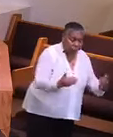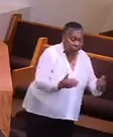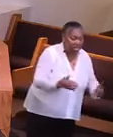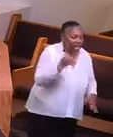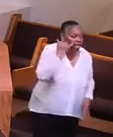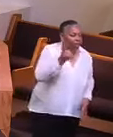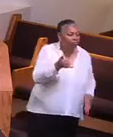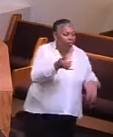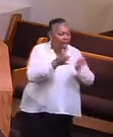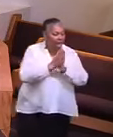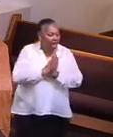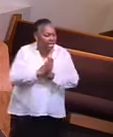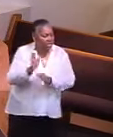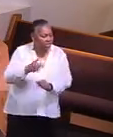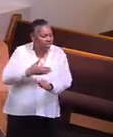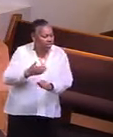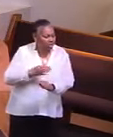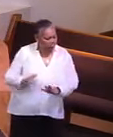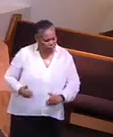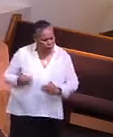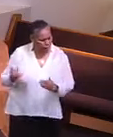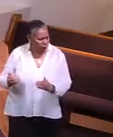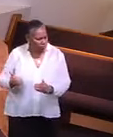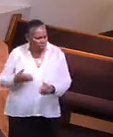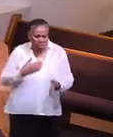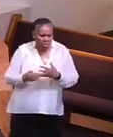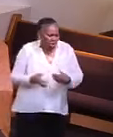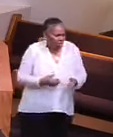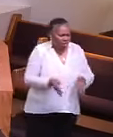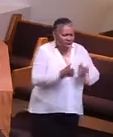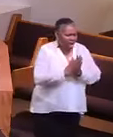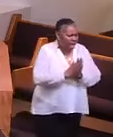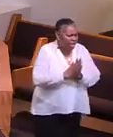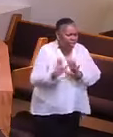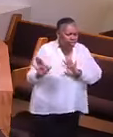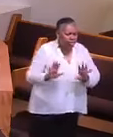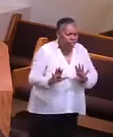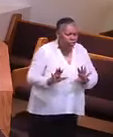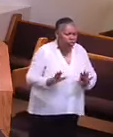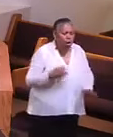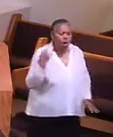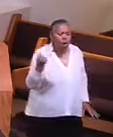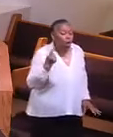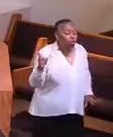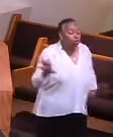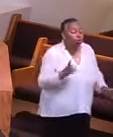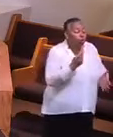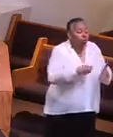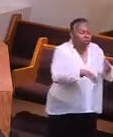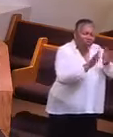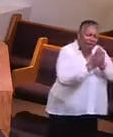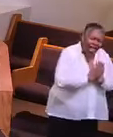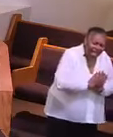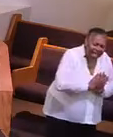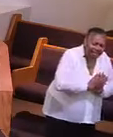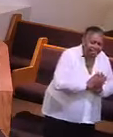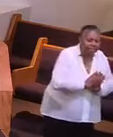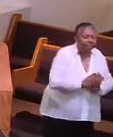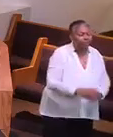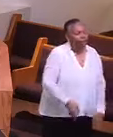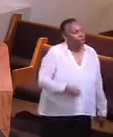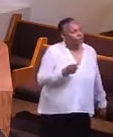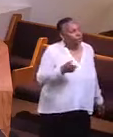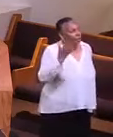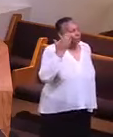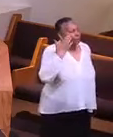asked to sing, simply sing. If you're asked, whatever you're asked to do, give your mind to all you do what you're asked to do. And of course, you